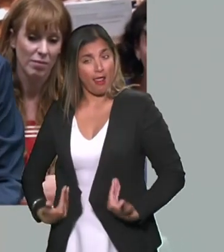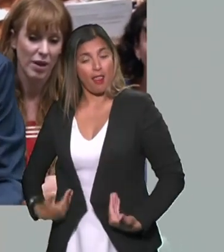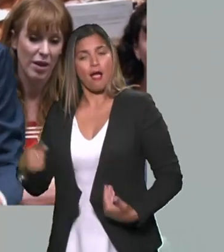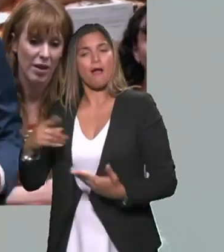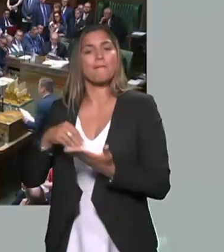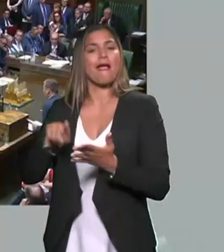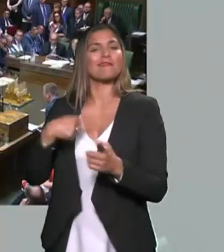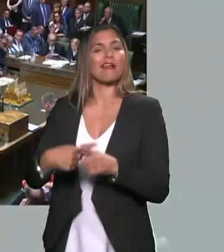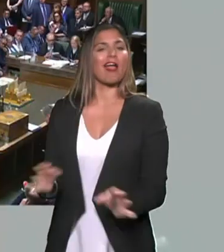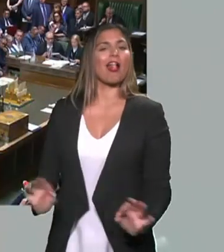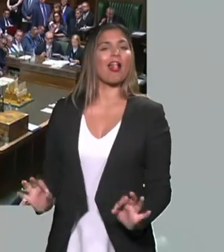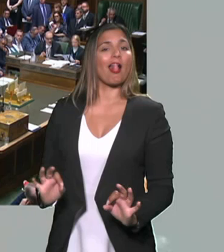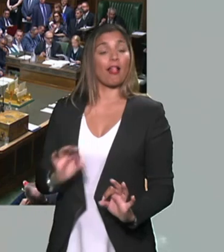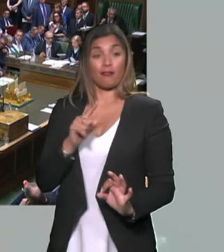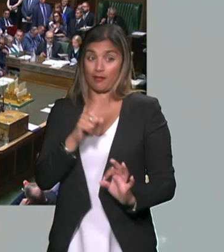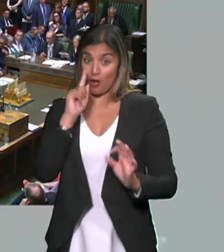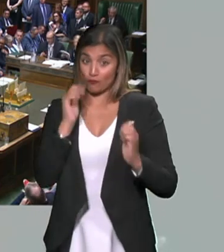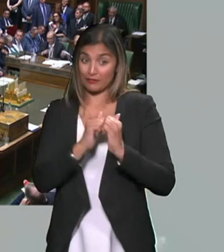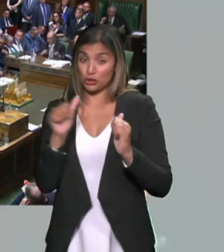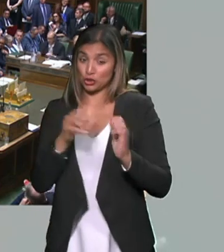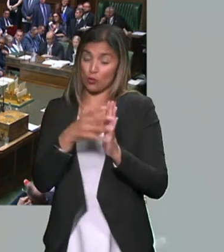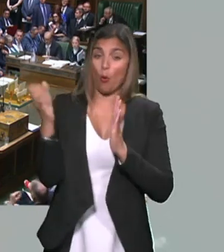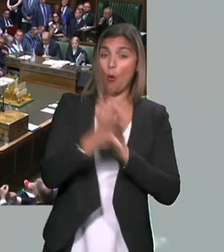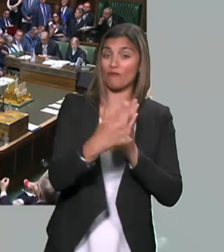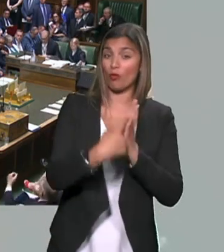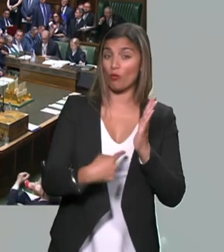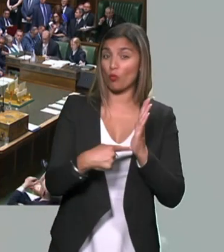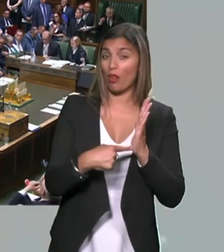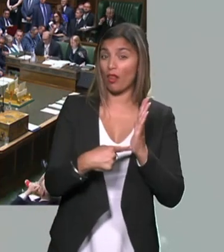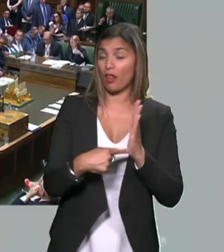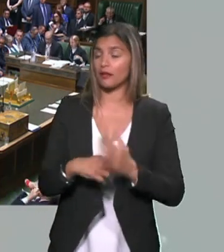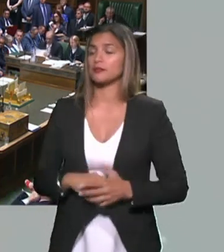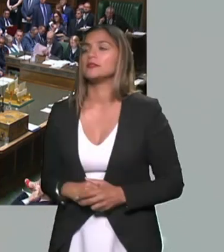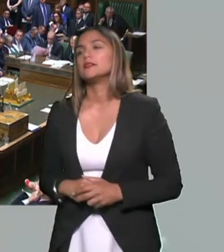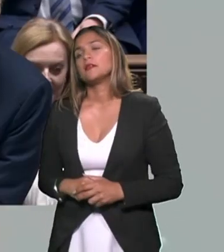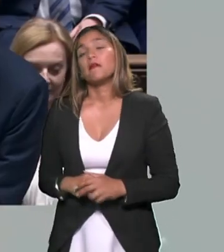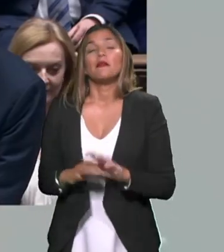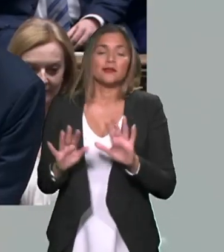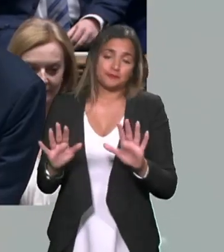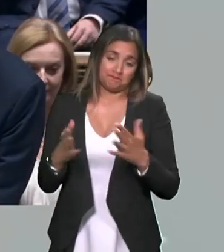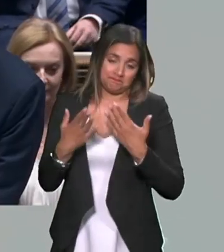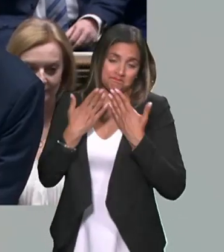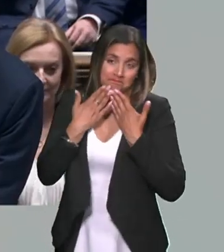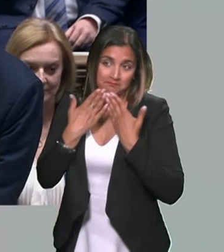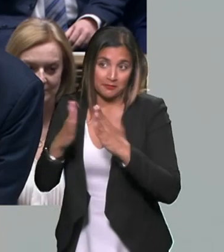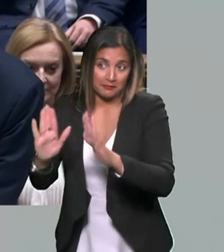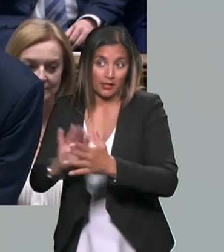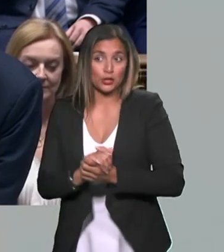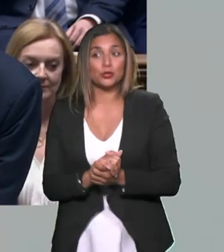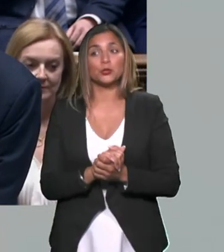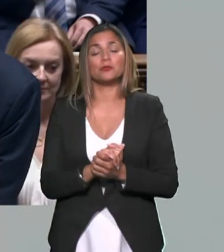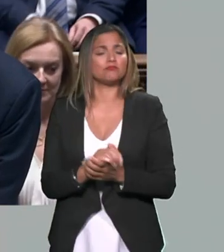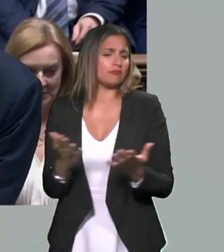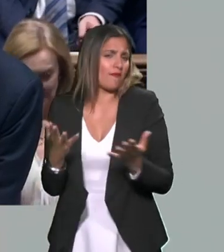country? Yeah. Prime Minister! Well, I thank you very much, and it's perfectly true that